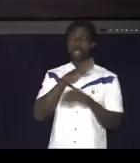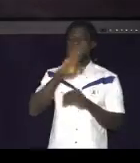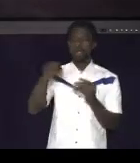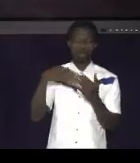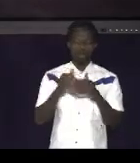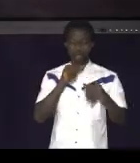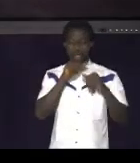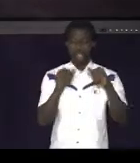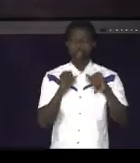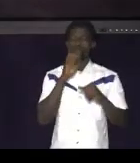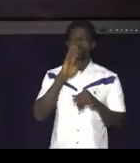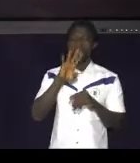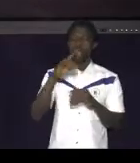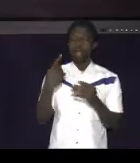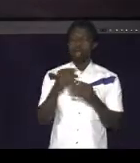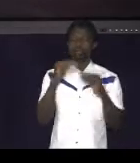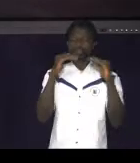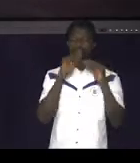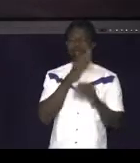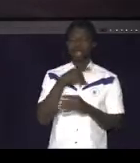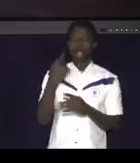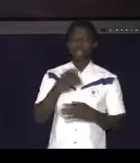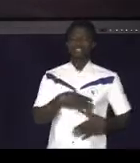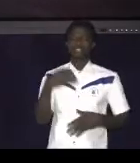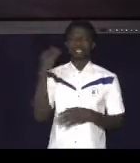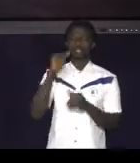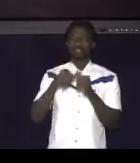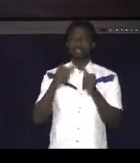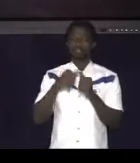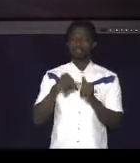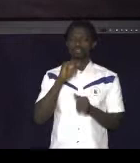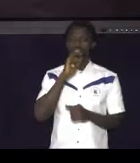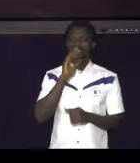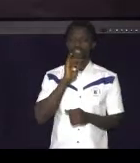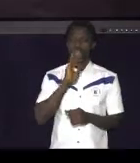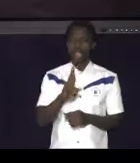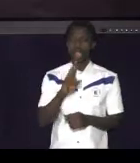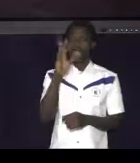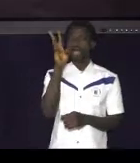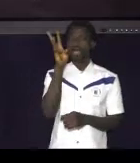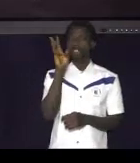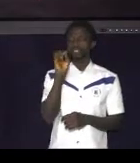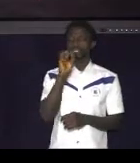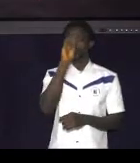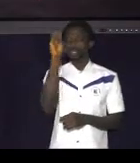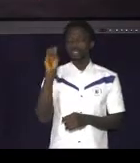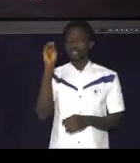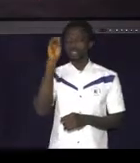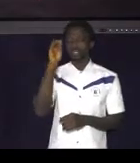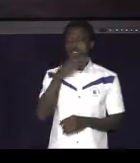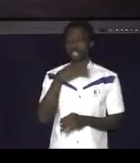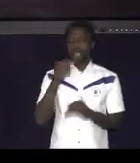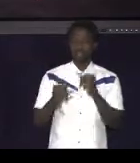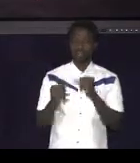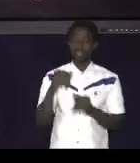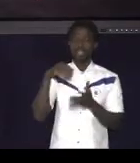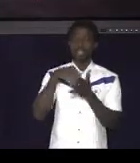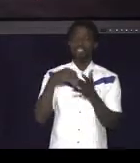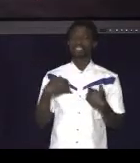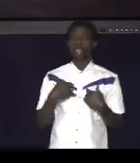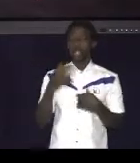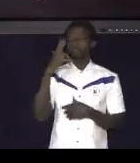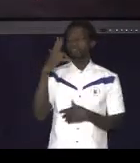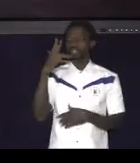are also equal, and the size of each angle is 60 degrees. Okay, and finally it has 3 lines